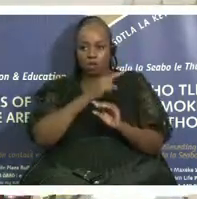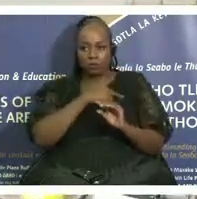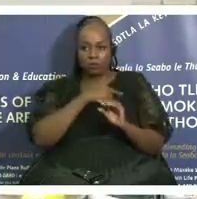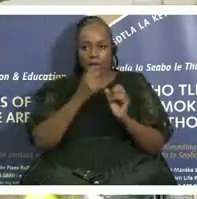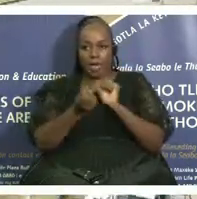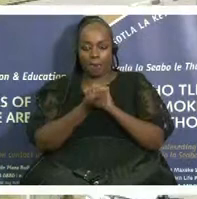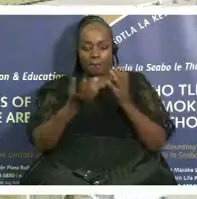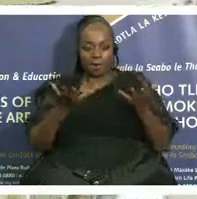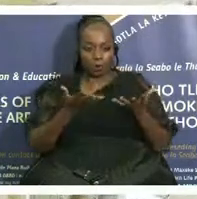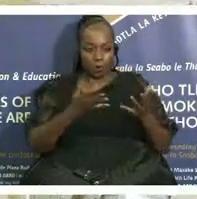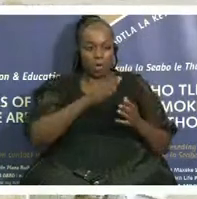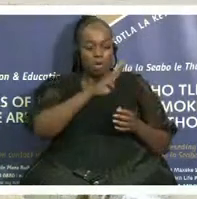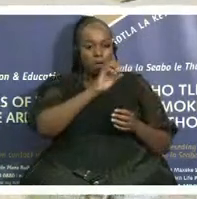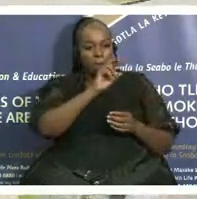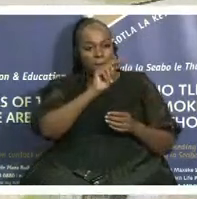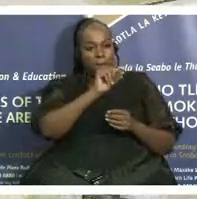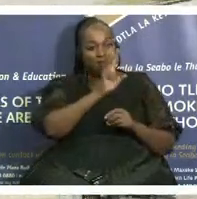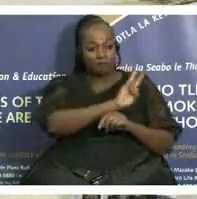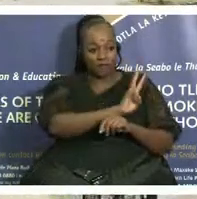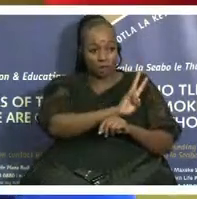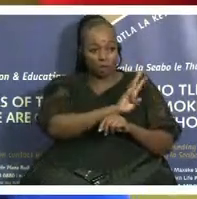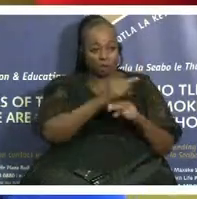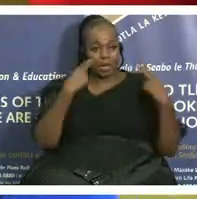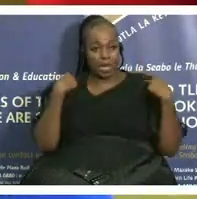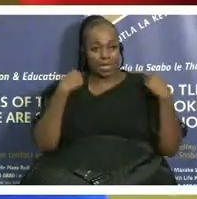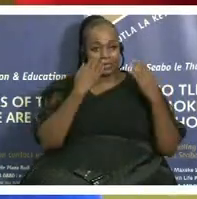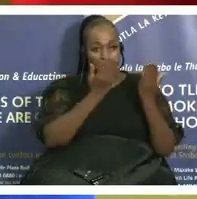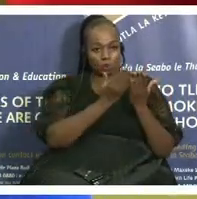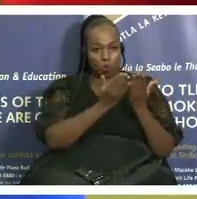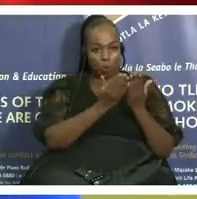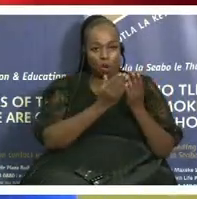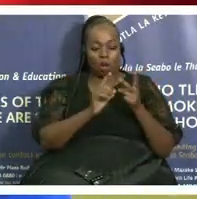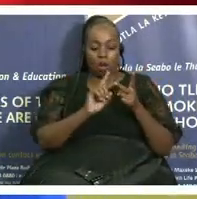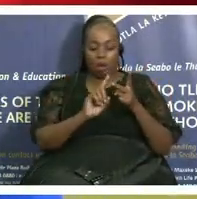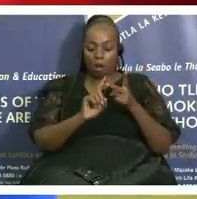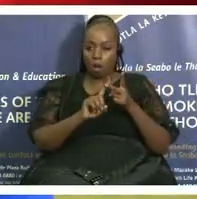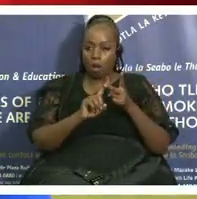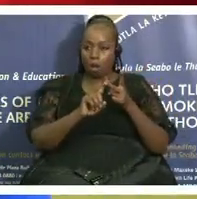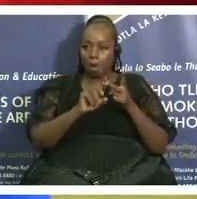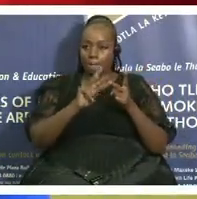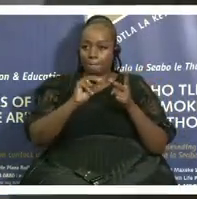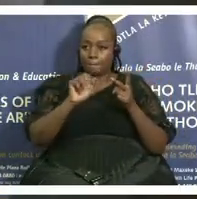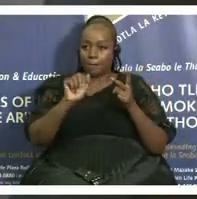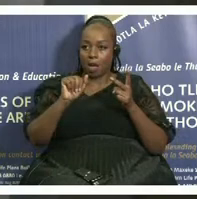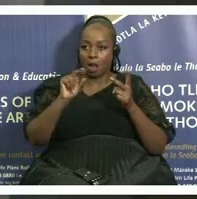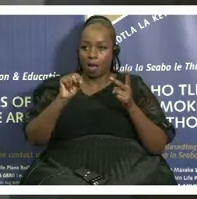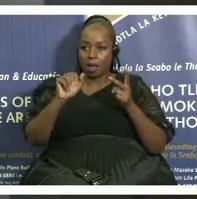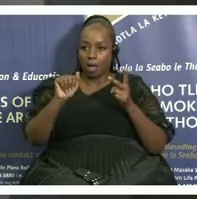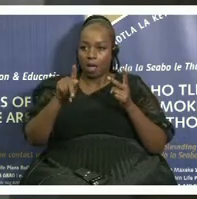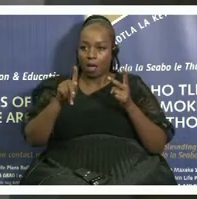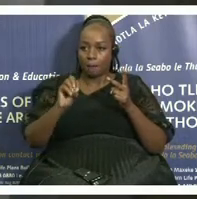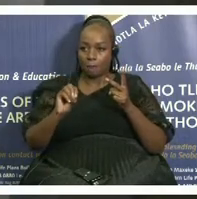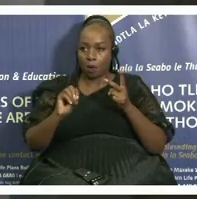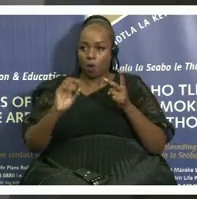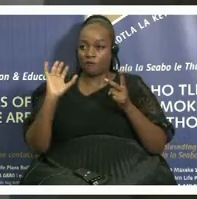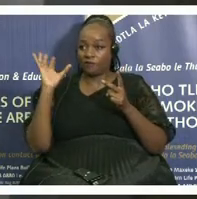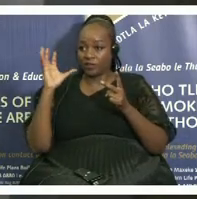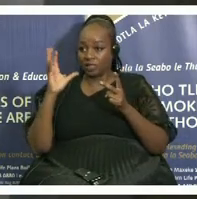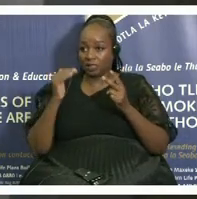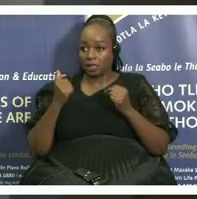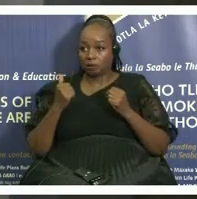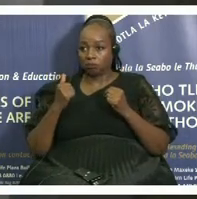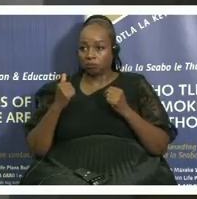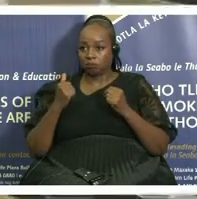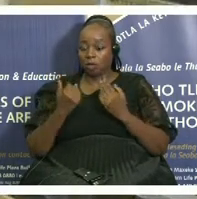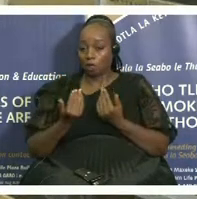Campus, Mufumahadi Manapo Mupedi Nursing School, Free State School of Nursing Campus at